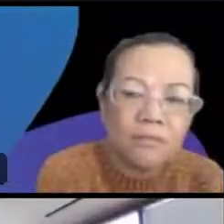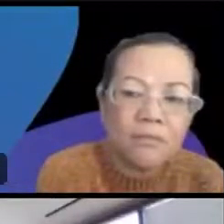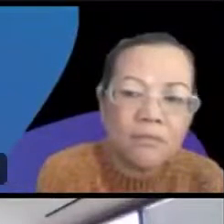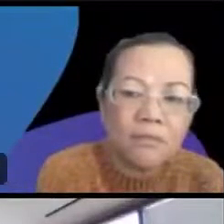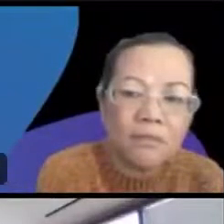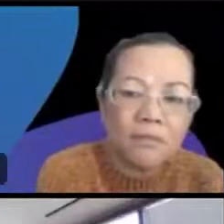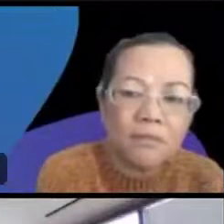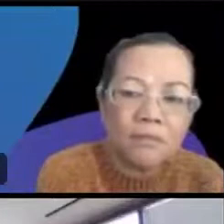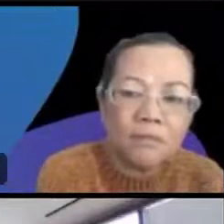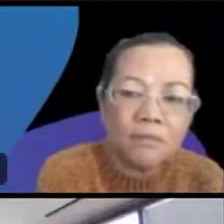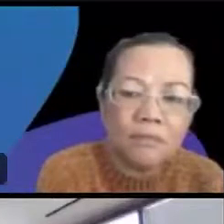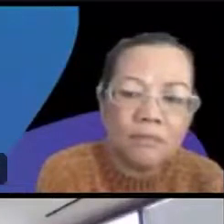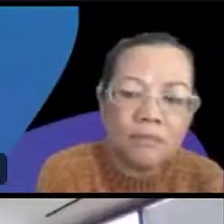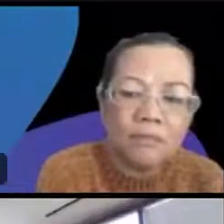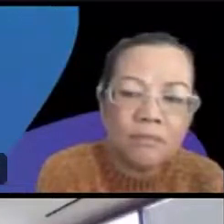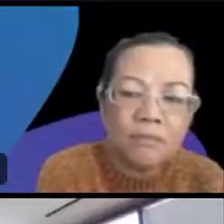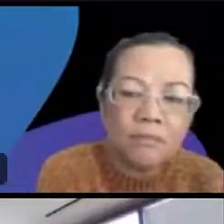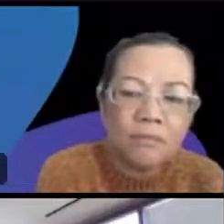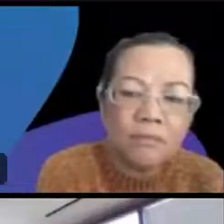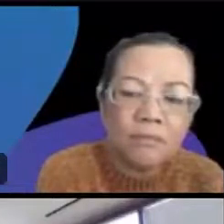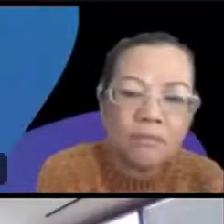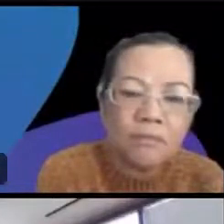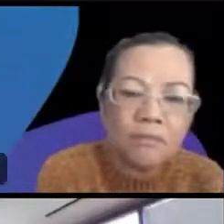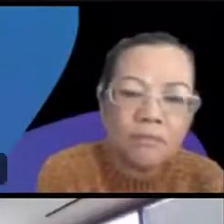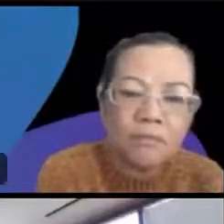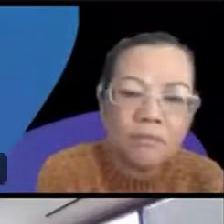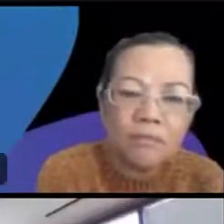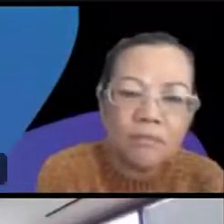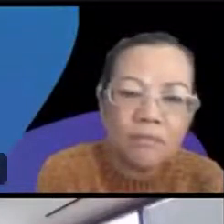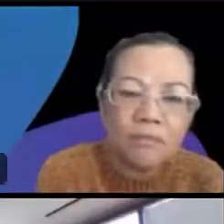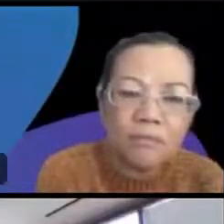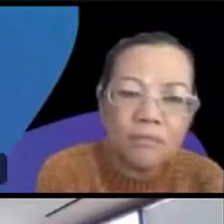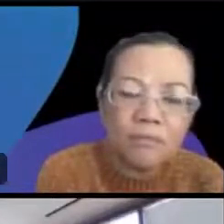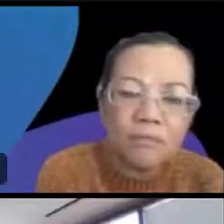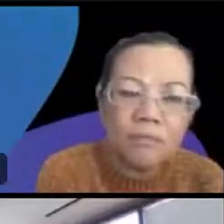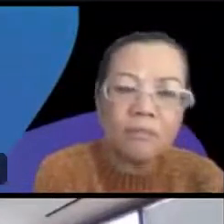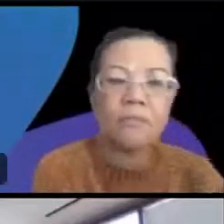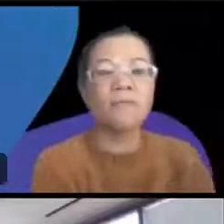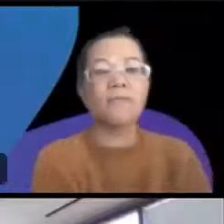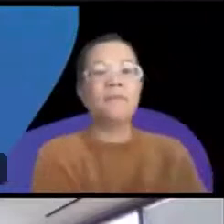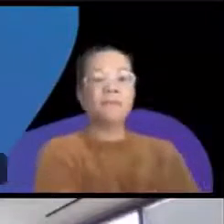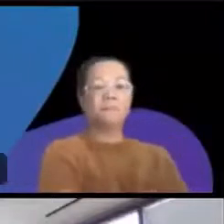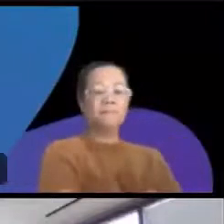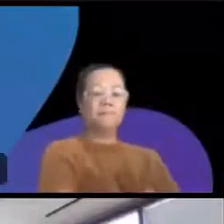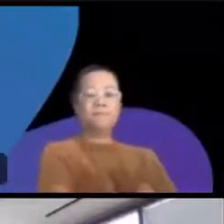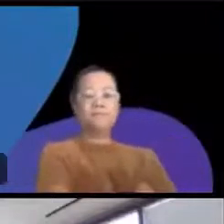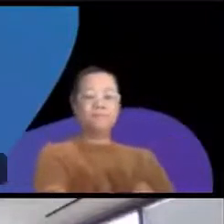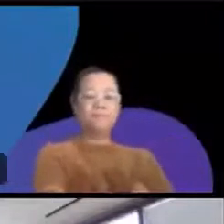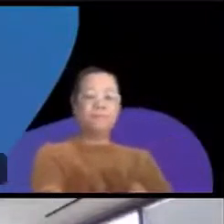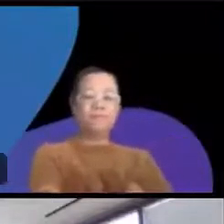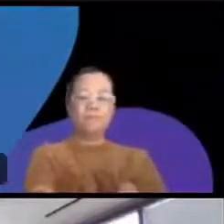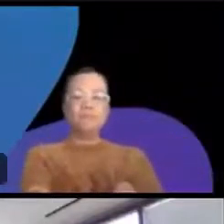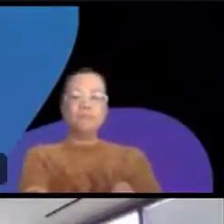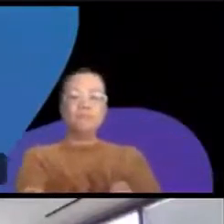what's gone on over this last year as well. I hear anecdotally from different people that it's getting better in some areas, but also then